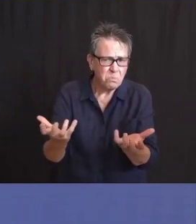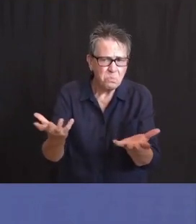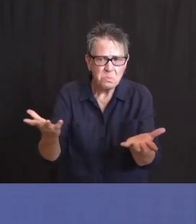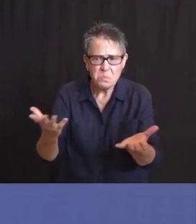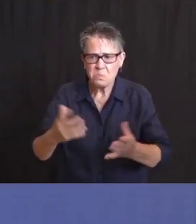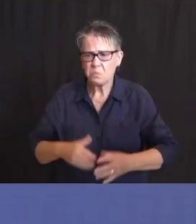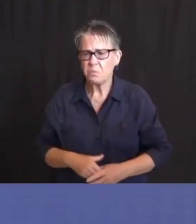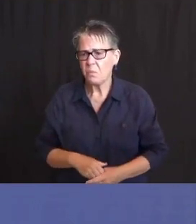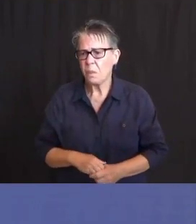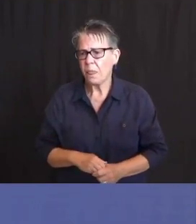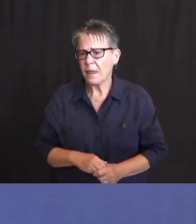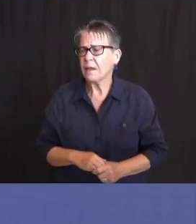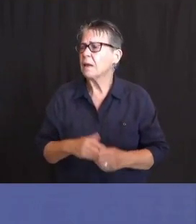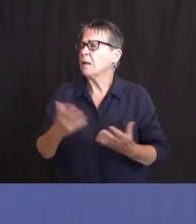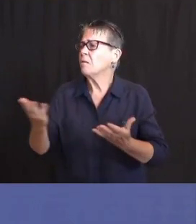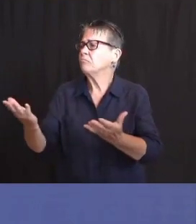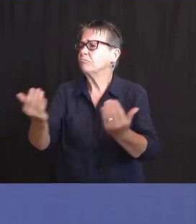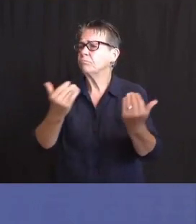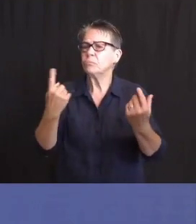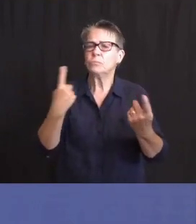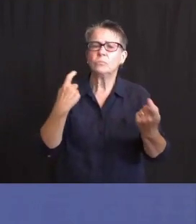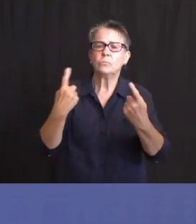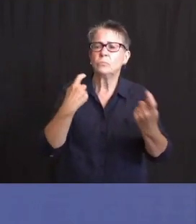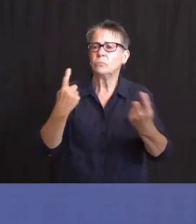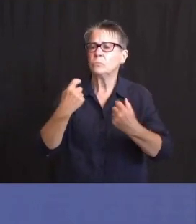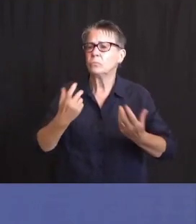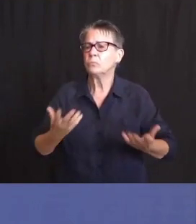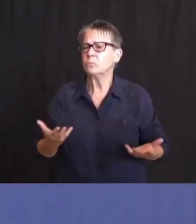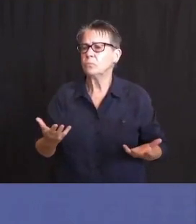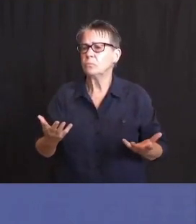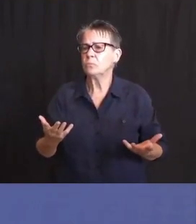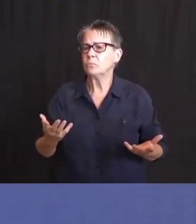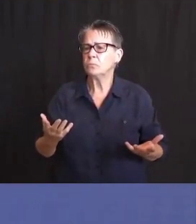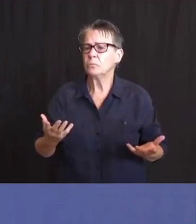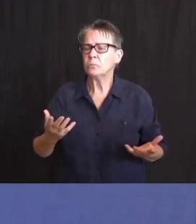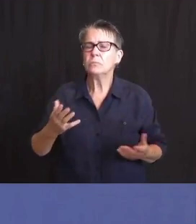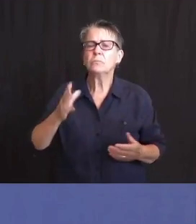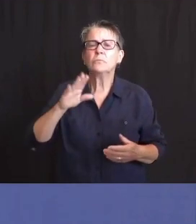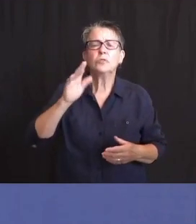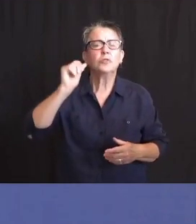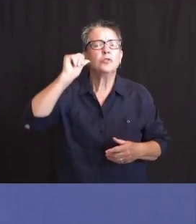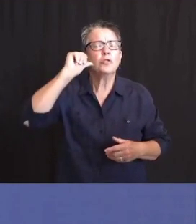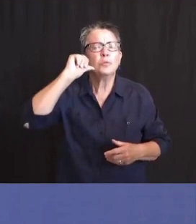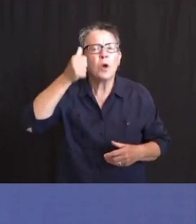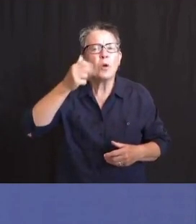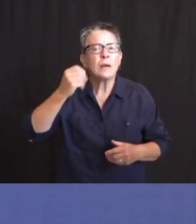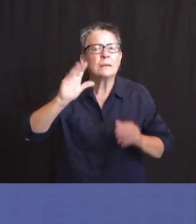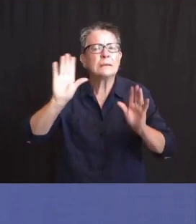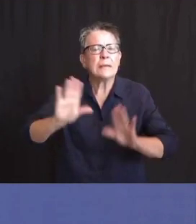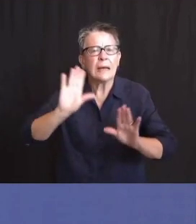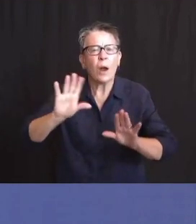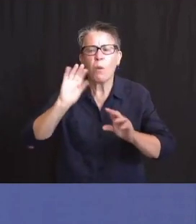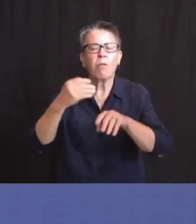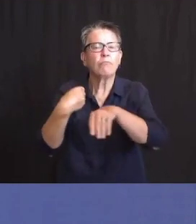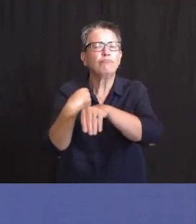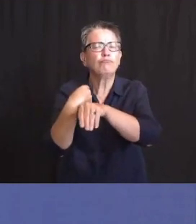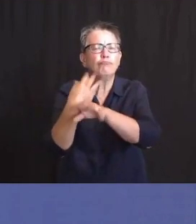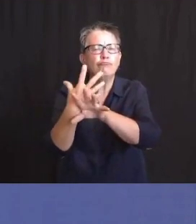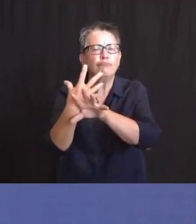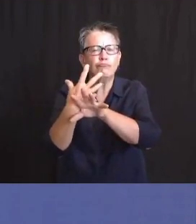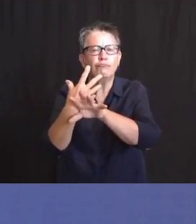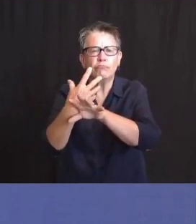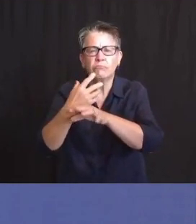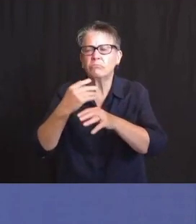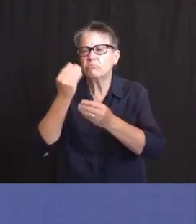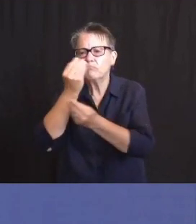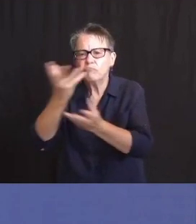be virtual tomorrow and Sunday, and we're 1 o'clock. On Monday, we just got word the White House